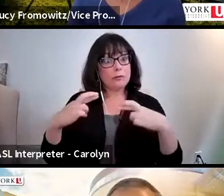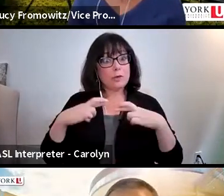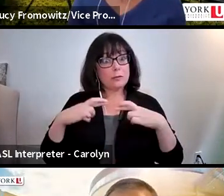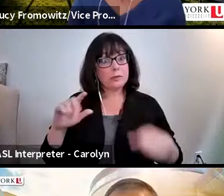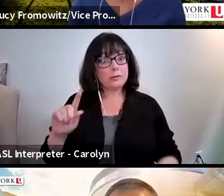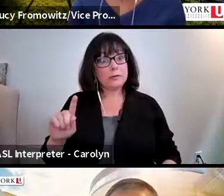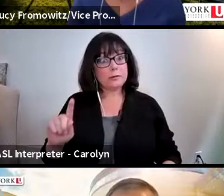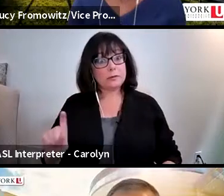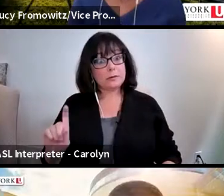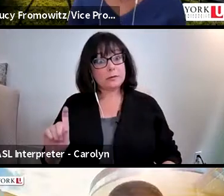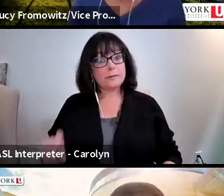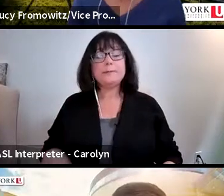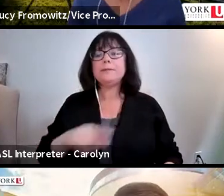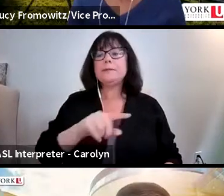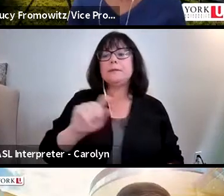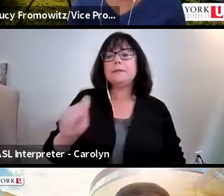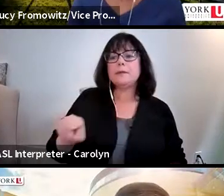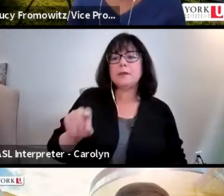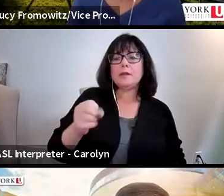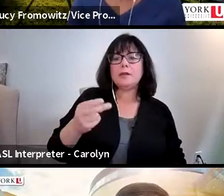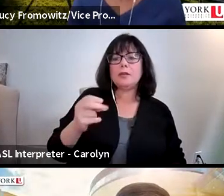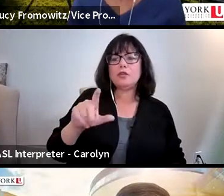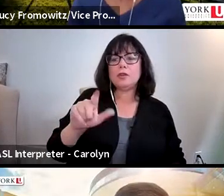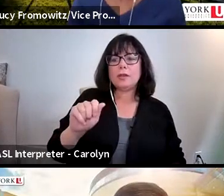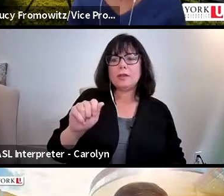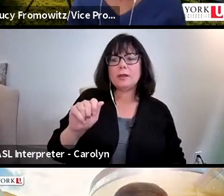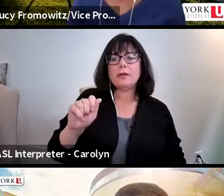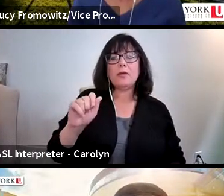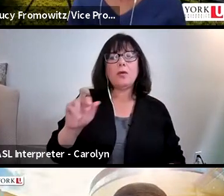Does Sheila or Carol want to take that question?